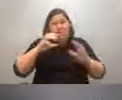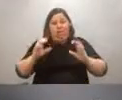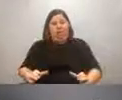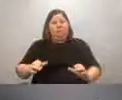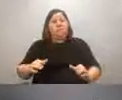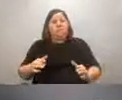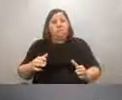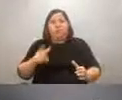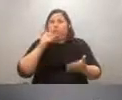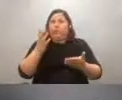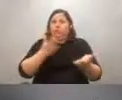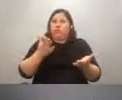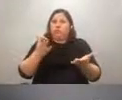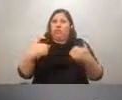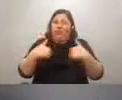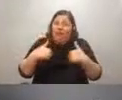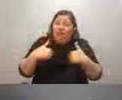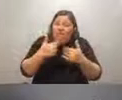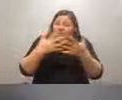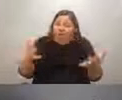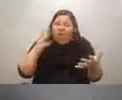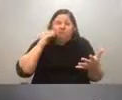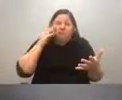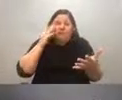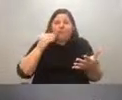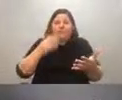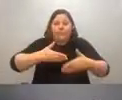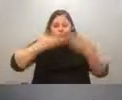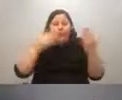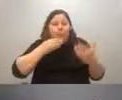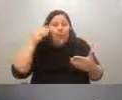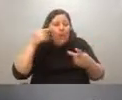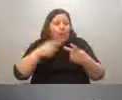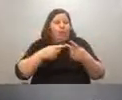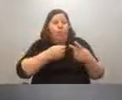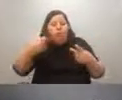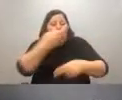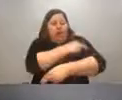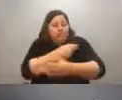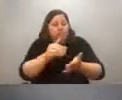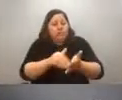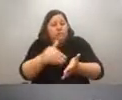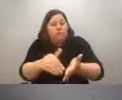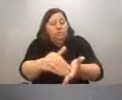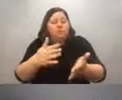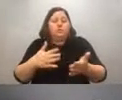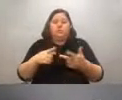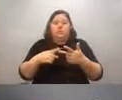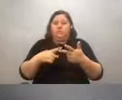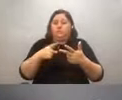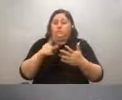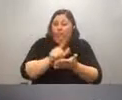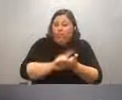really have a lot of um experience with houselessness with hospitalizations with um with criminal and legal